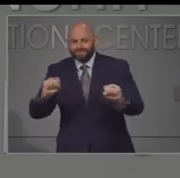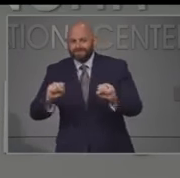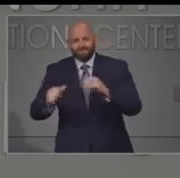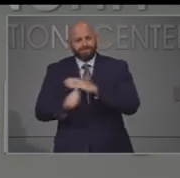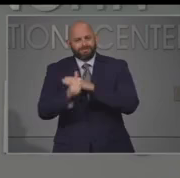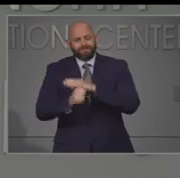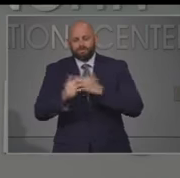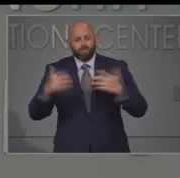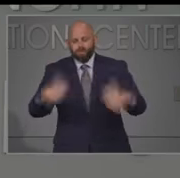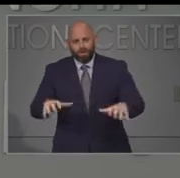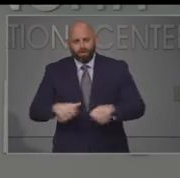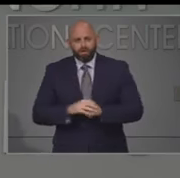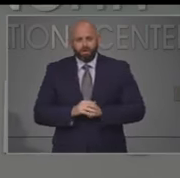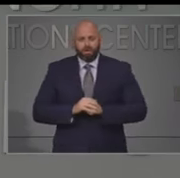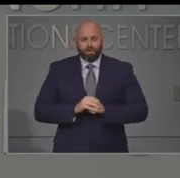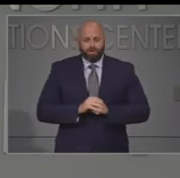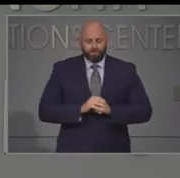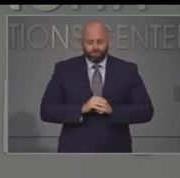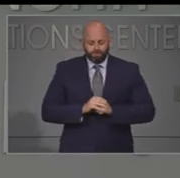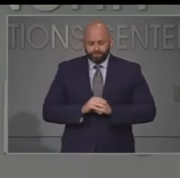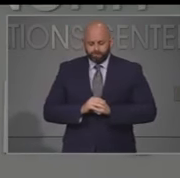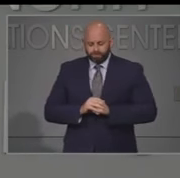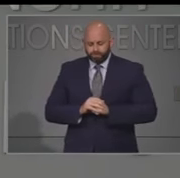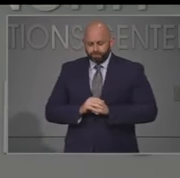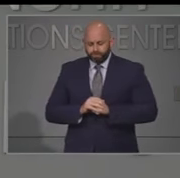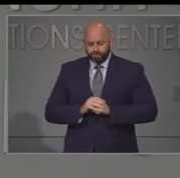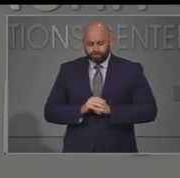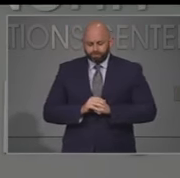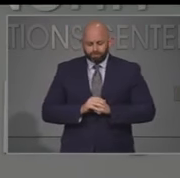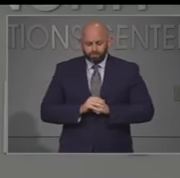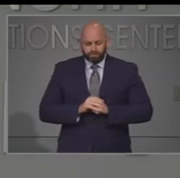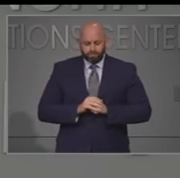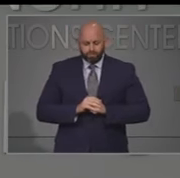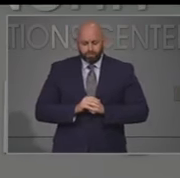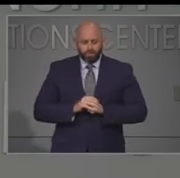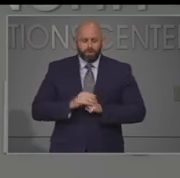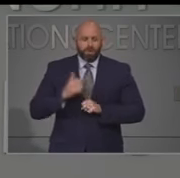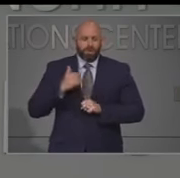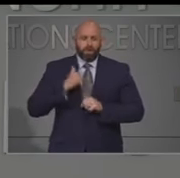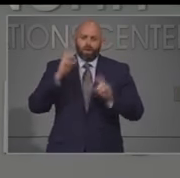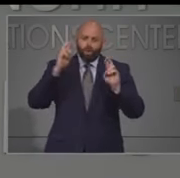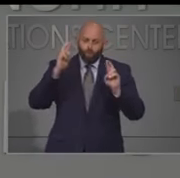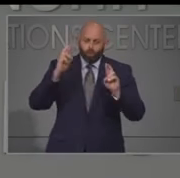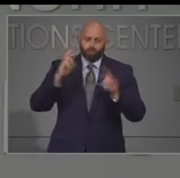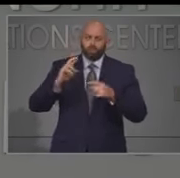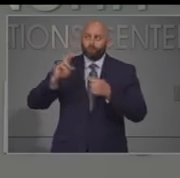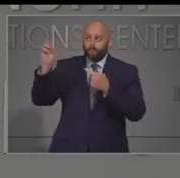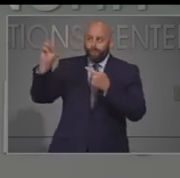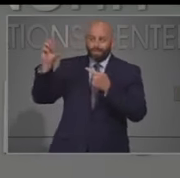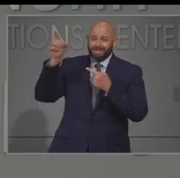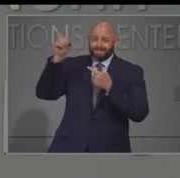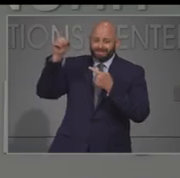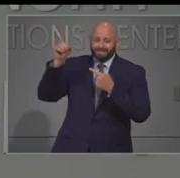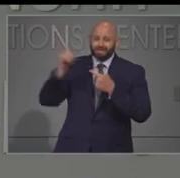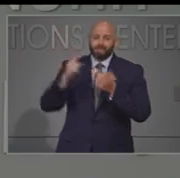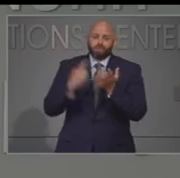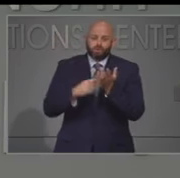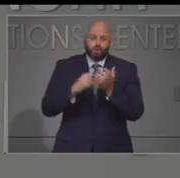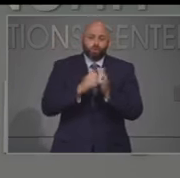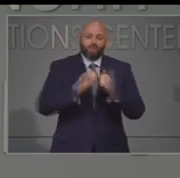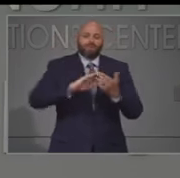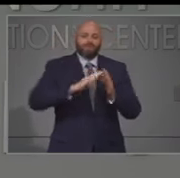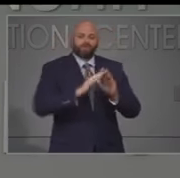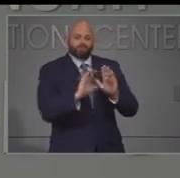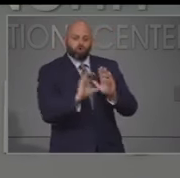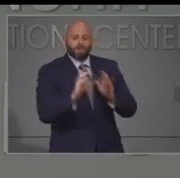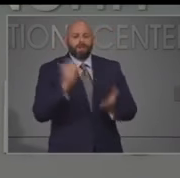these kinds of rallies. So I would hope that they would talk to Charlotte about a